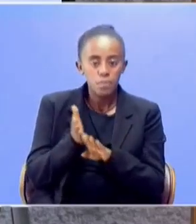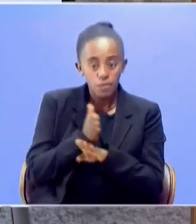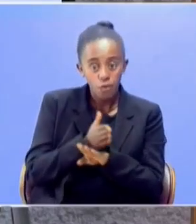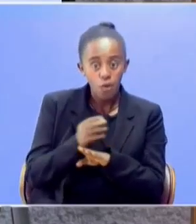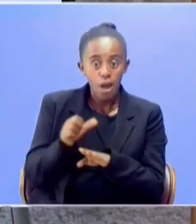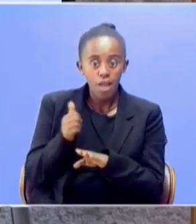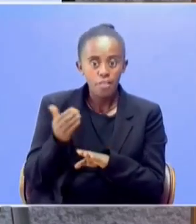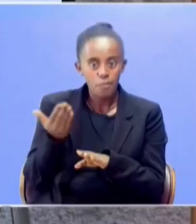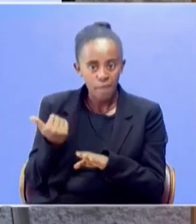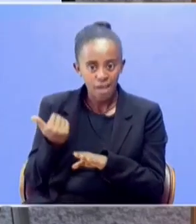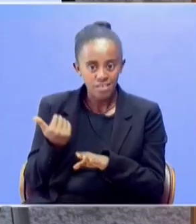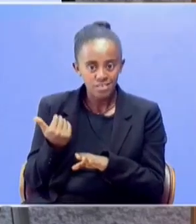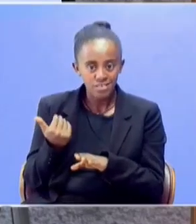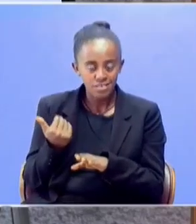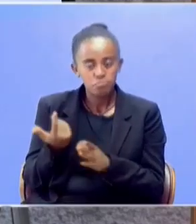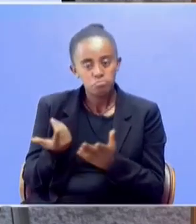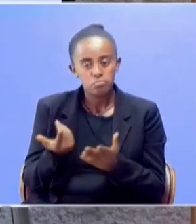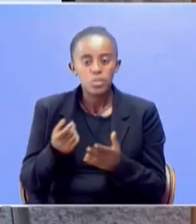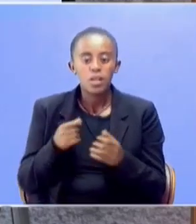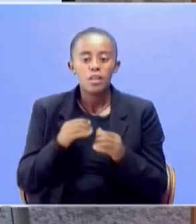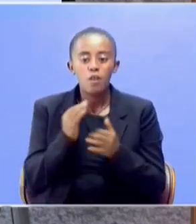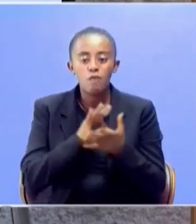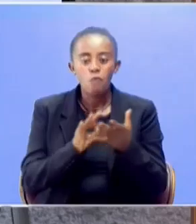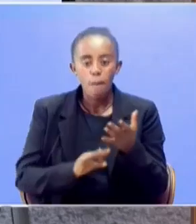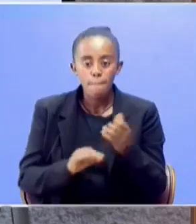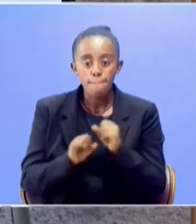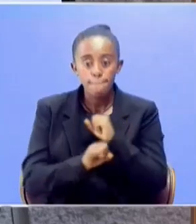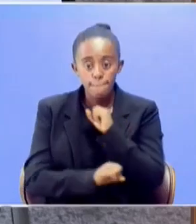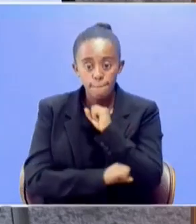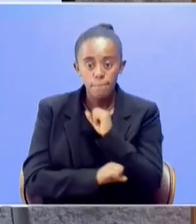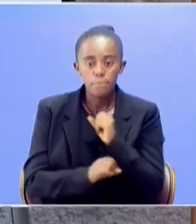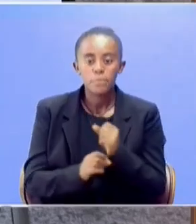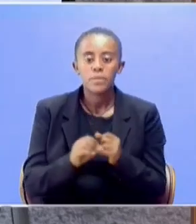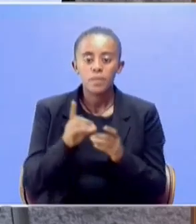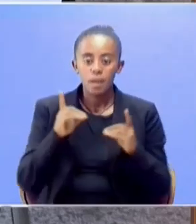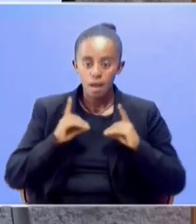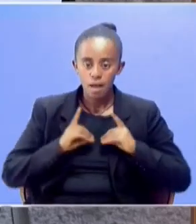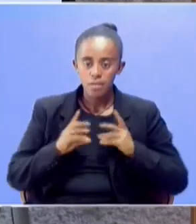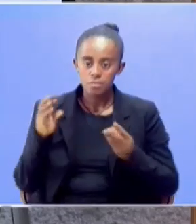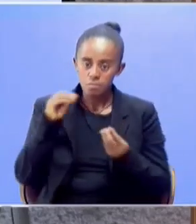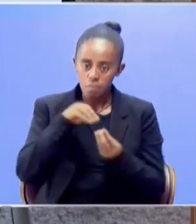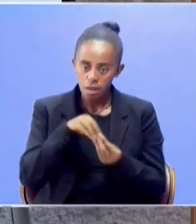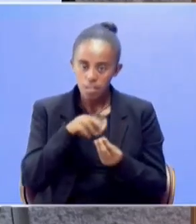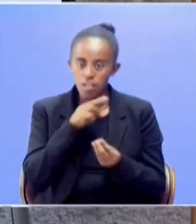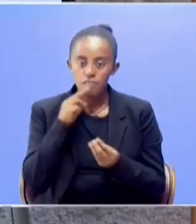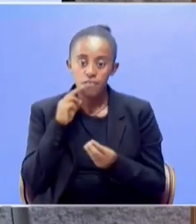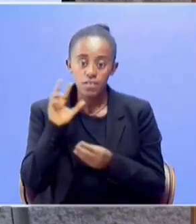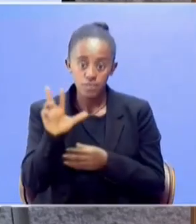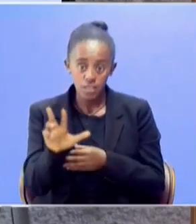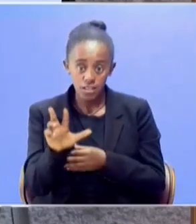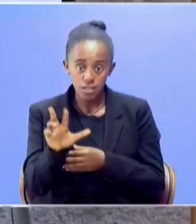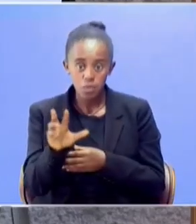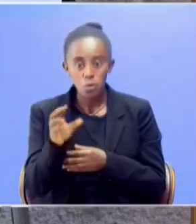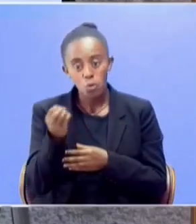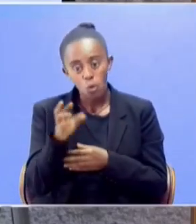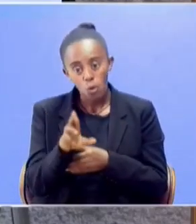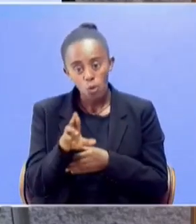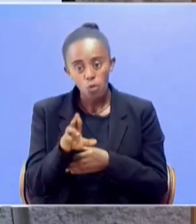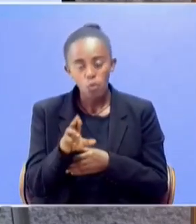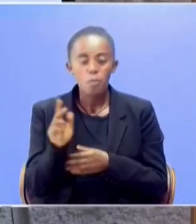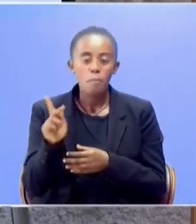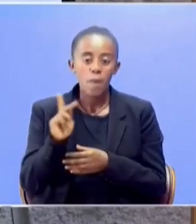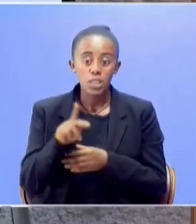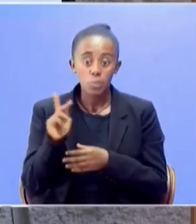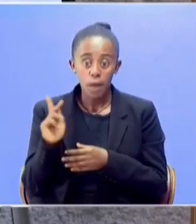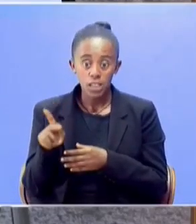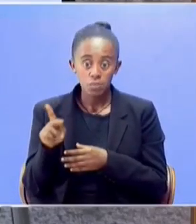another past, all right? And then the form of past perfect is had plus verb 3, very good, or past